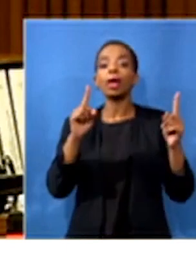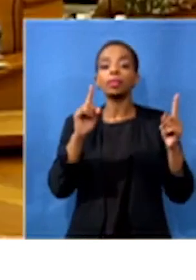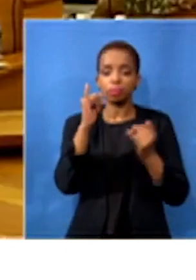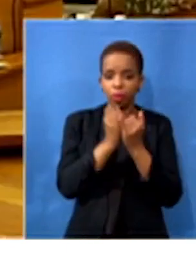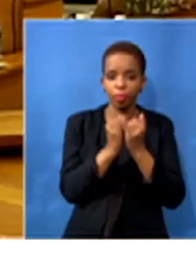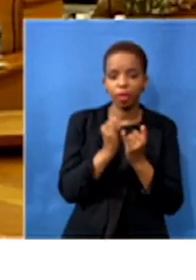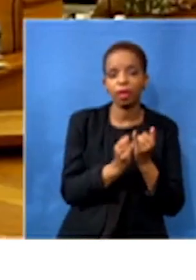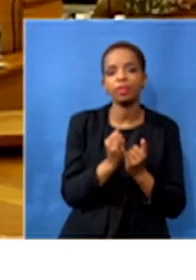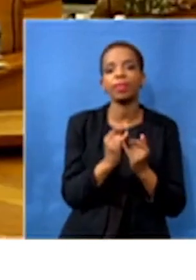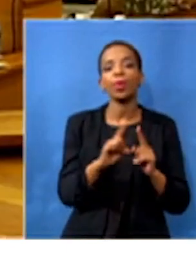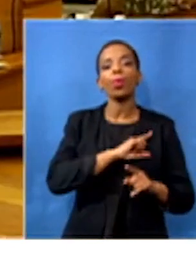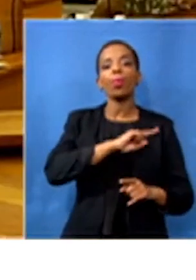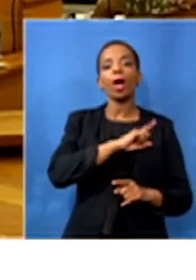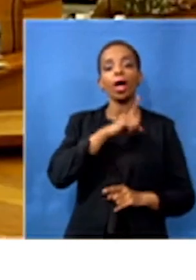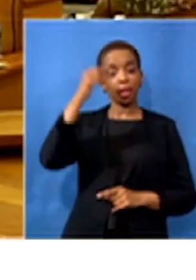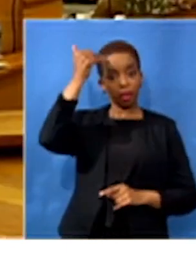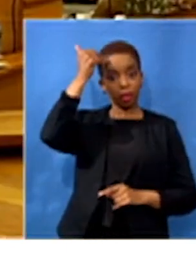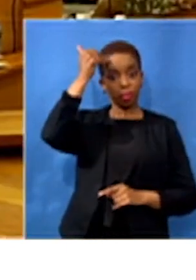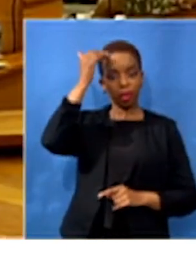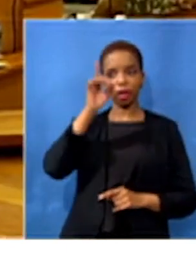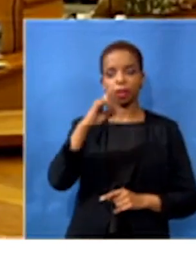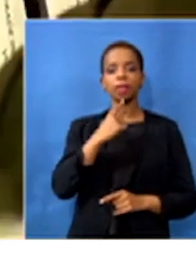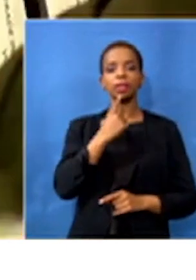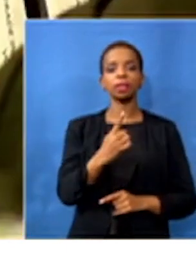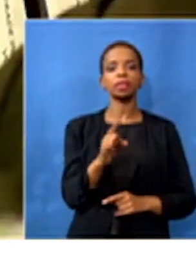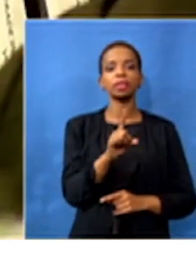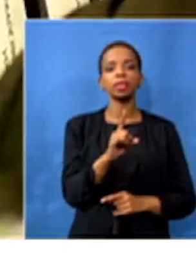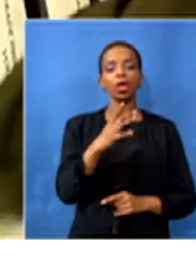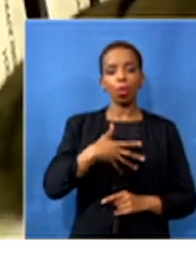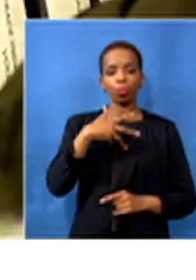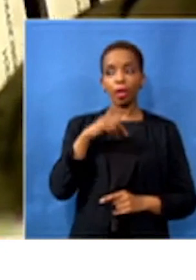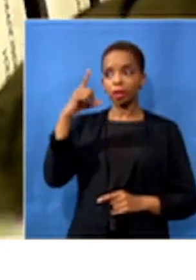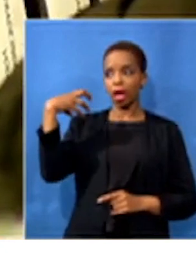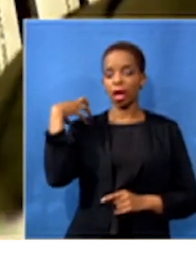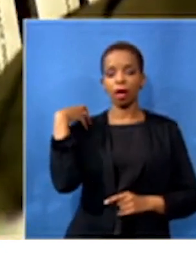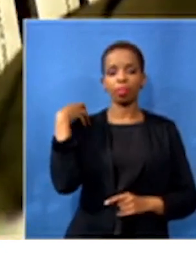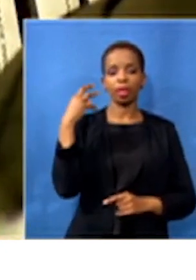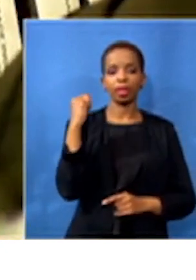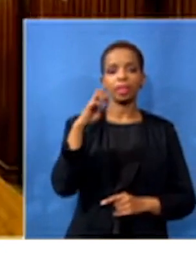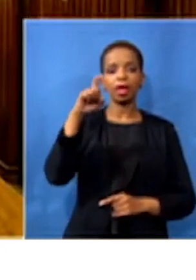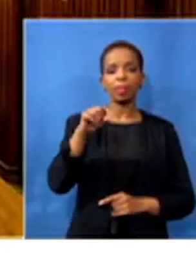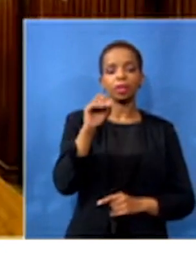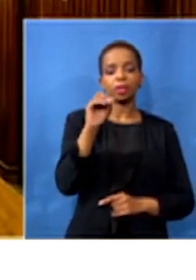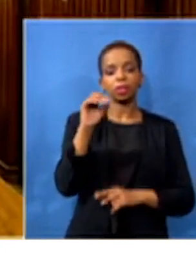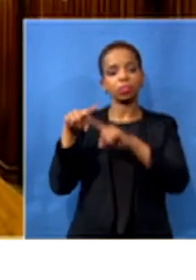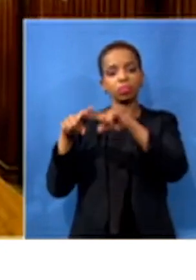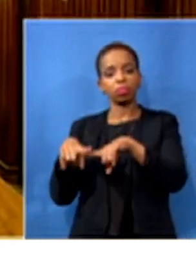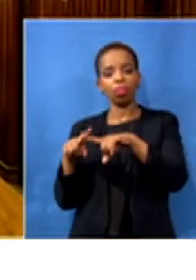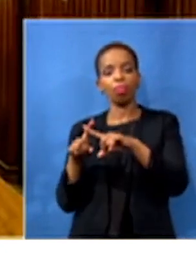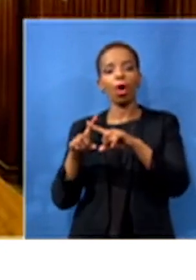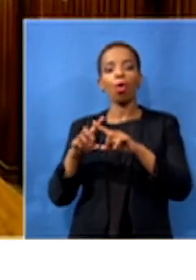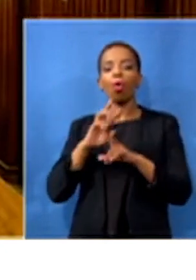mind that it is actually the minister that sought to rely on the WHO reports and some of the